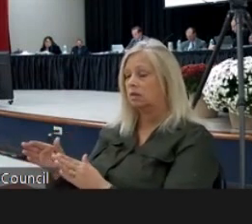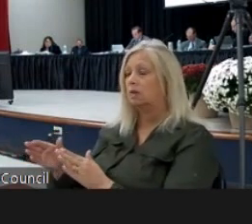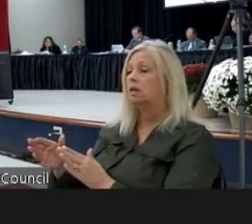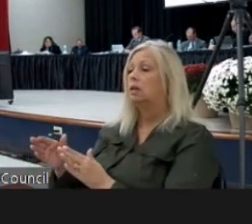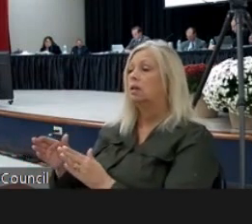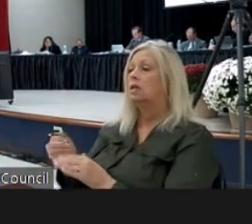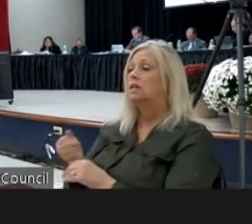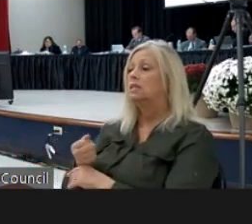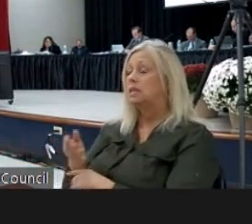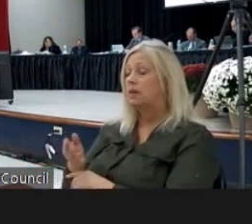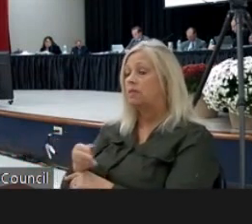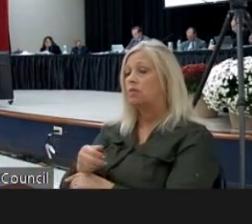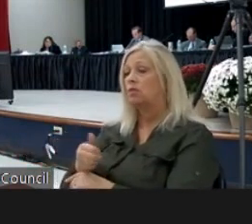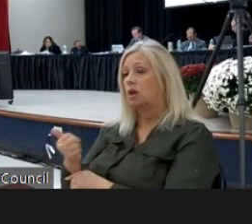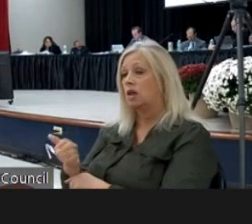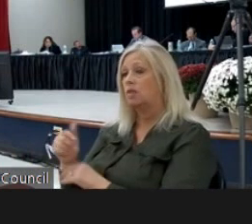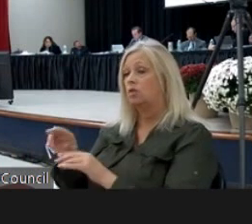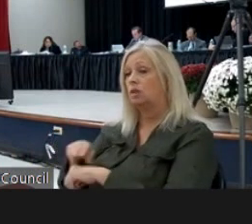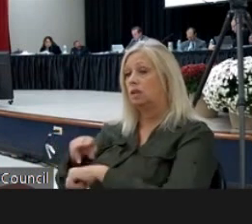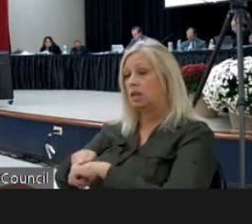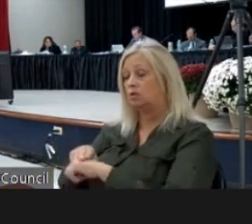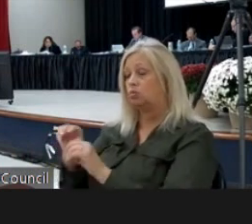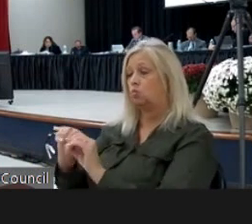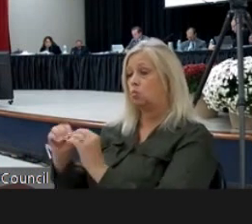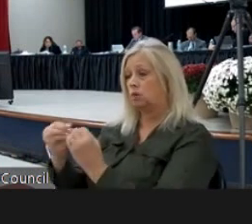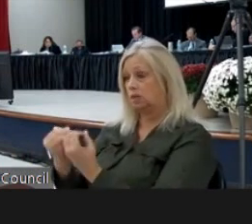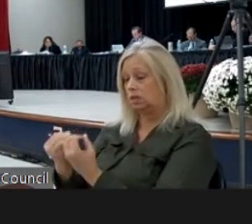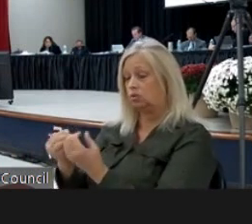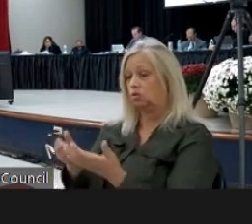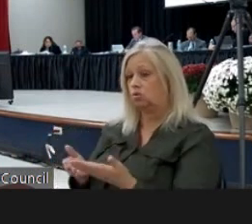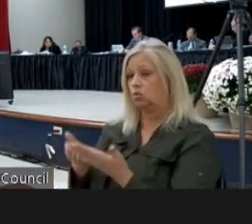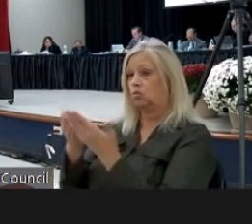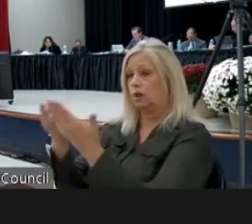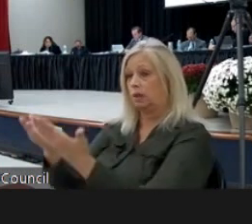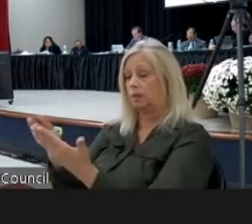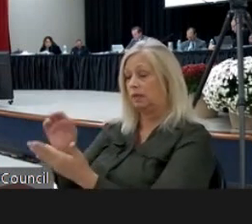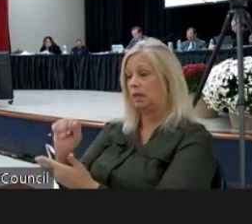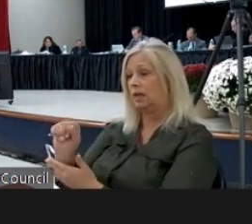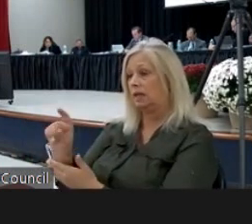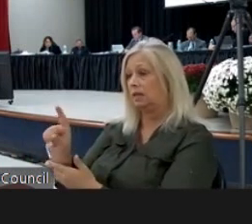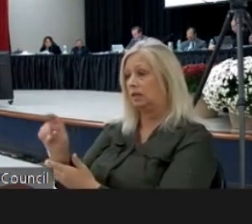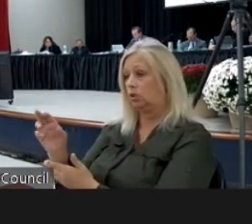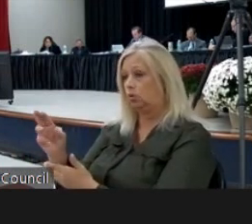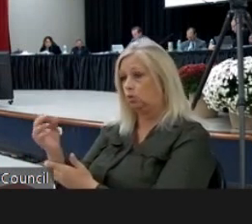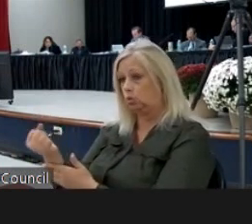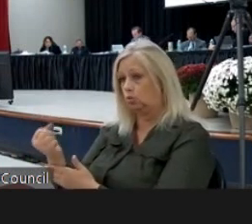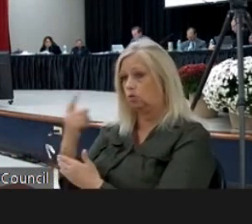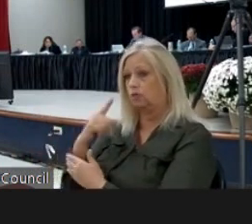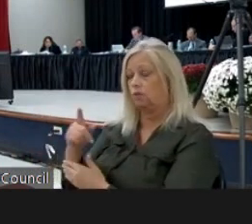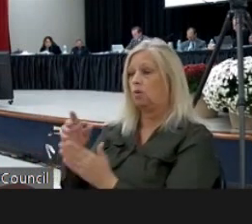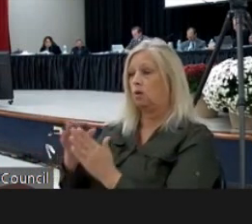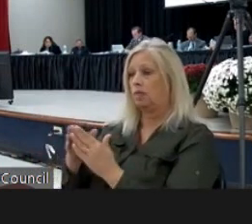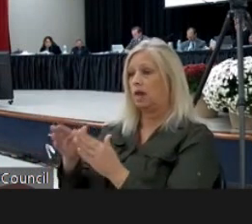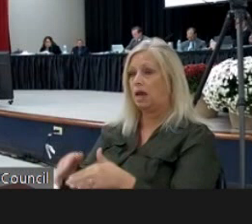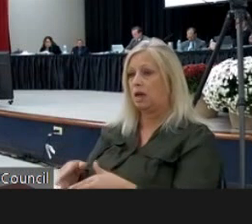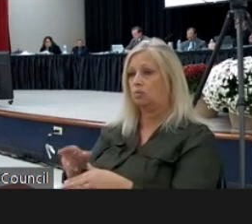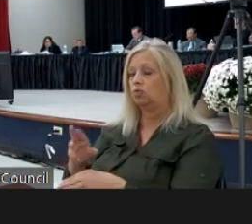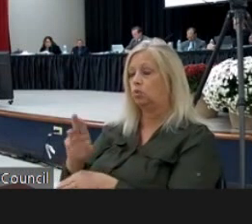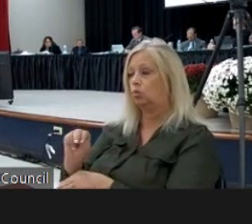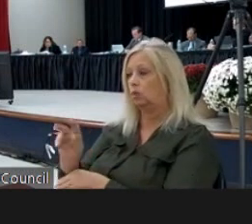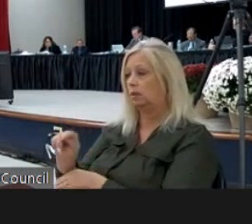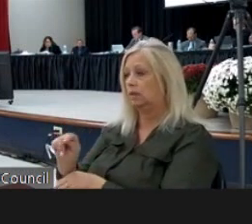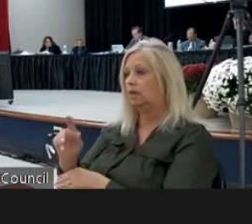Several other national organizations have recommended ADUs as an important housing strategy, include Department of Housing